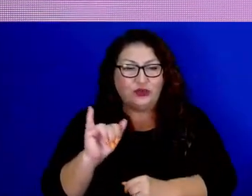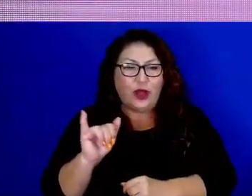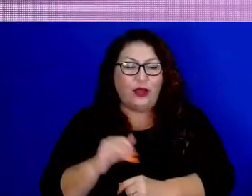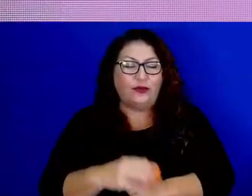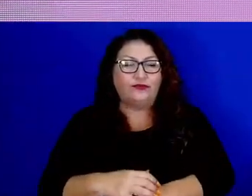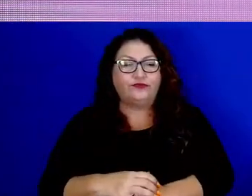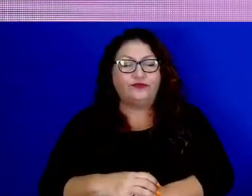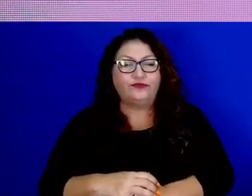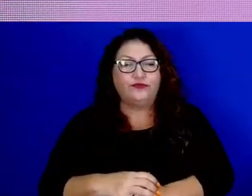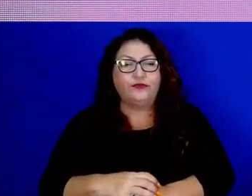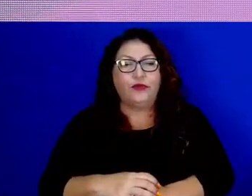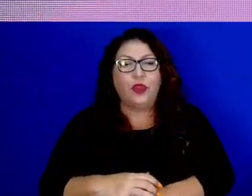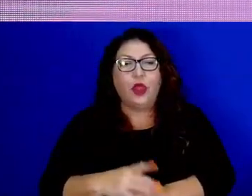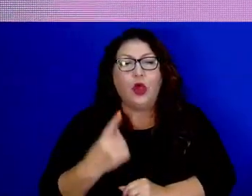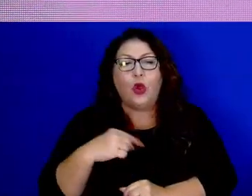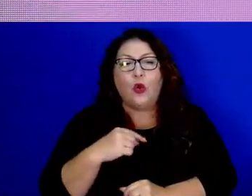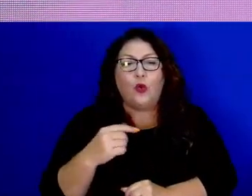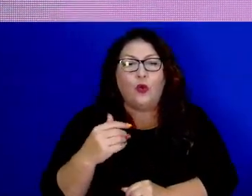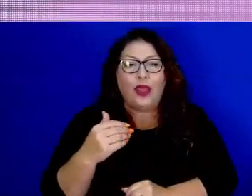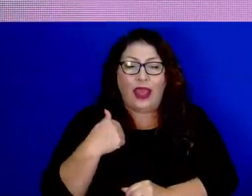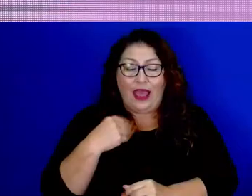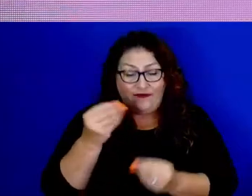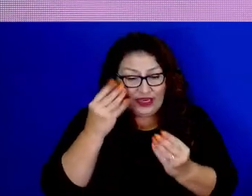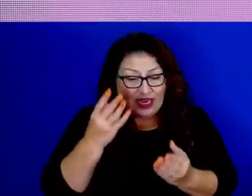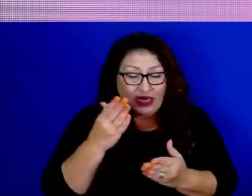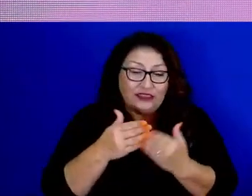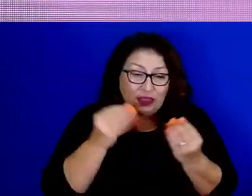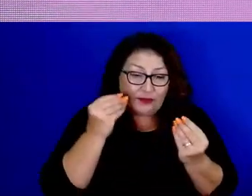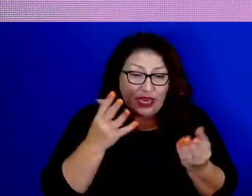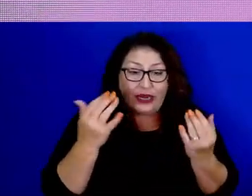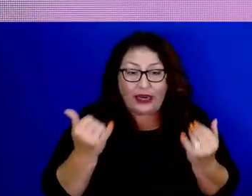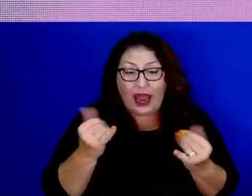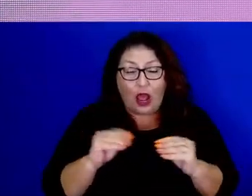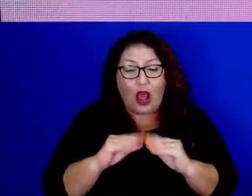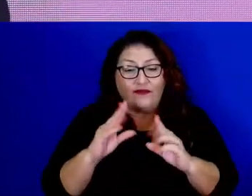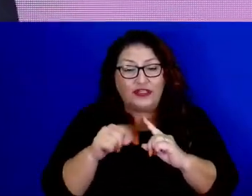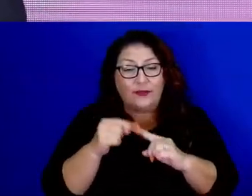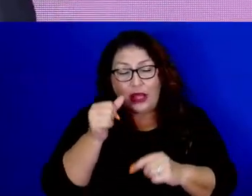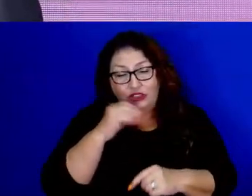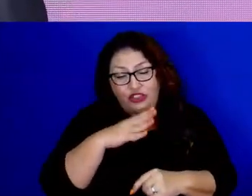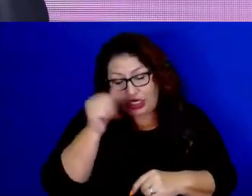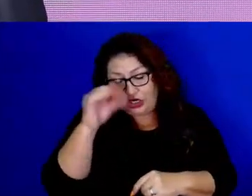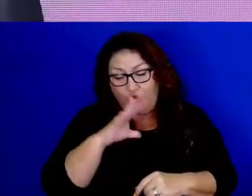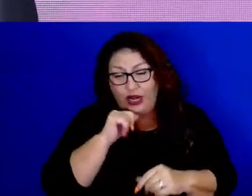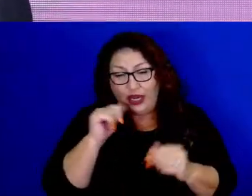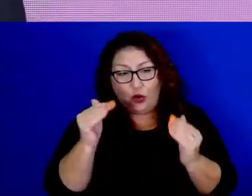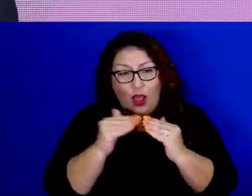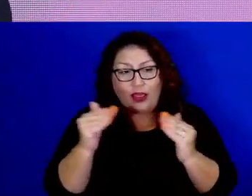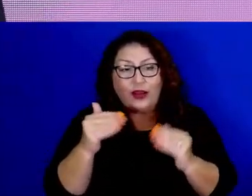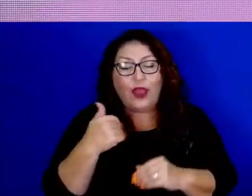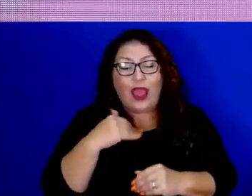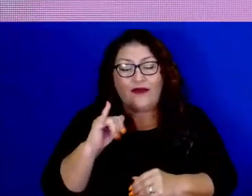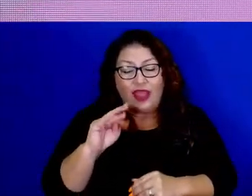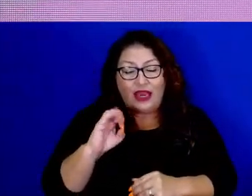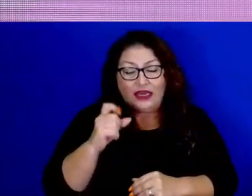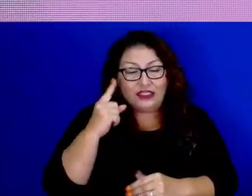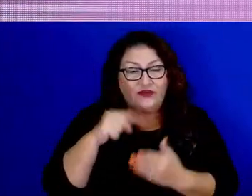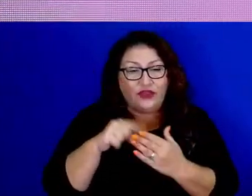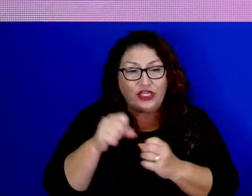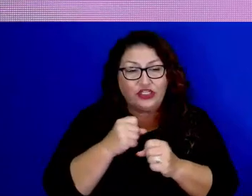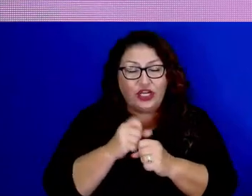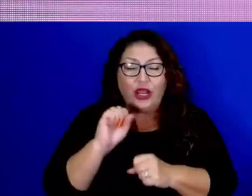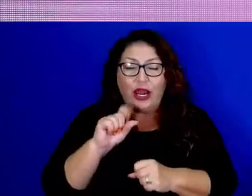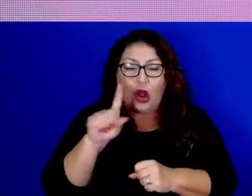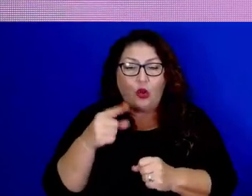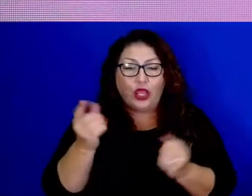We have the data, some data now, obviously, about gender equality. We have the index for this year. So I can only encourage everybody to get